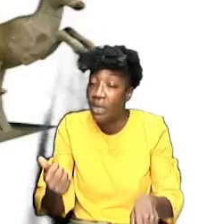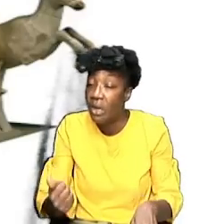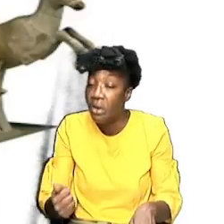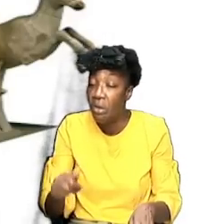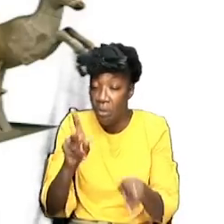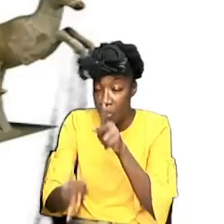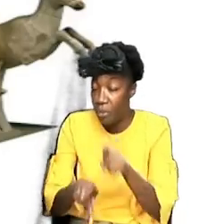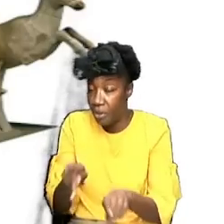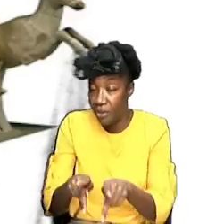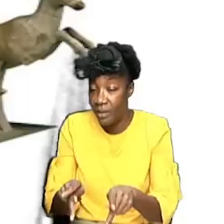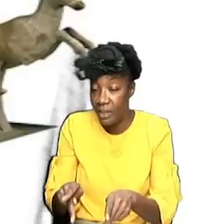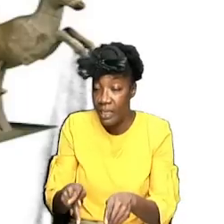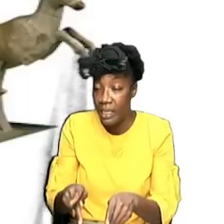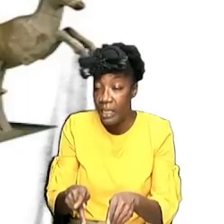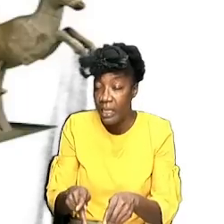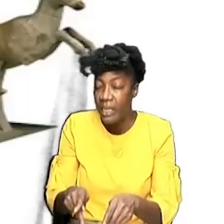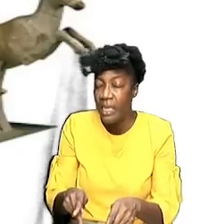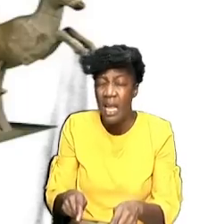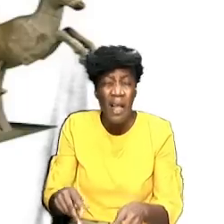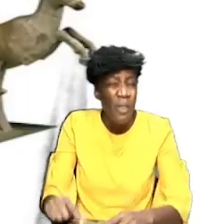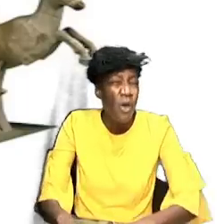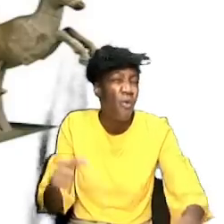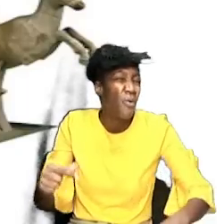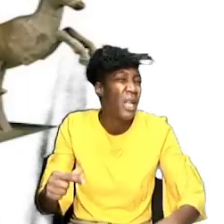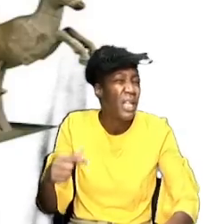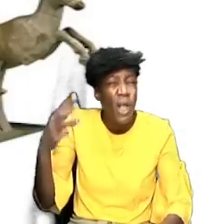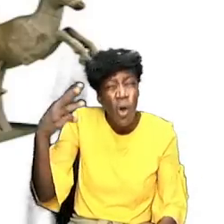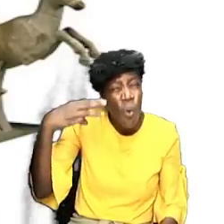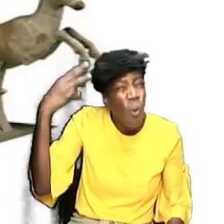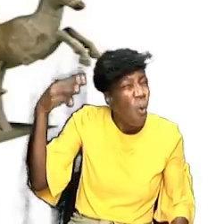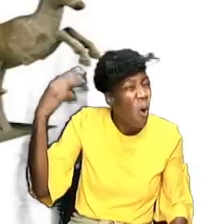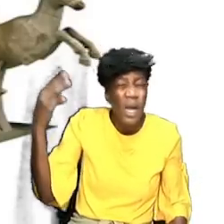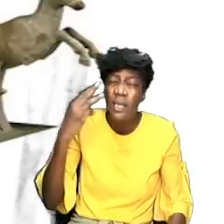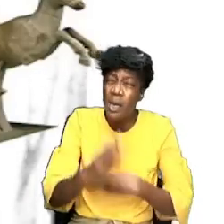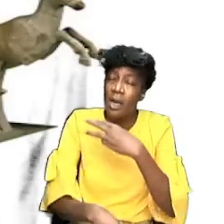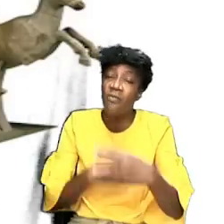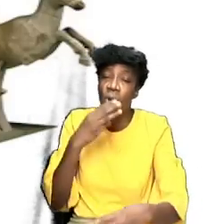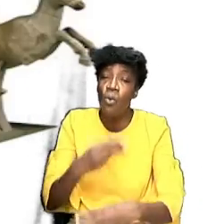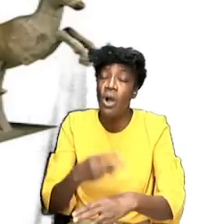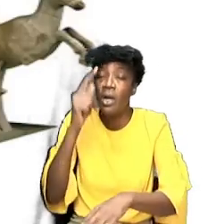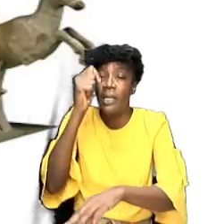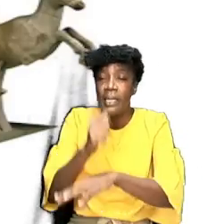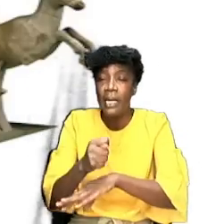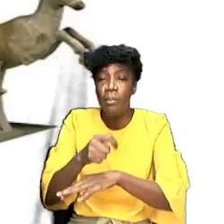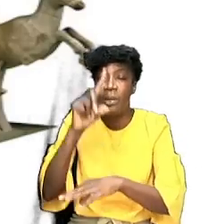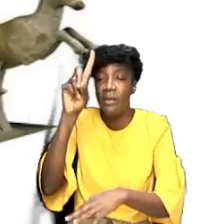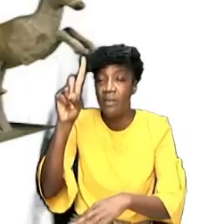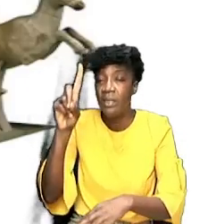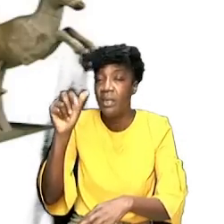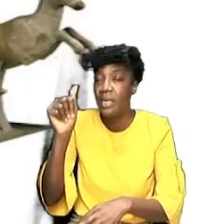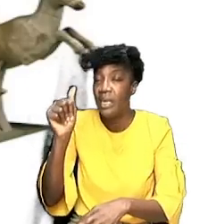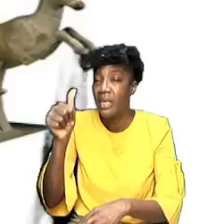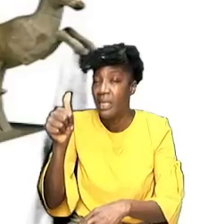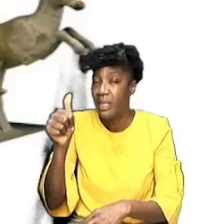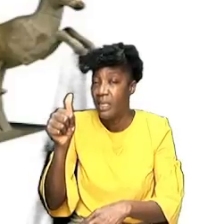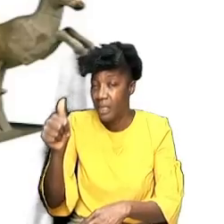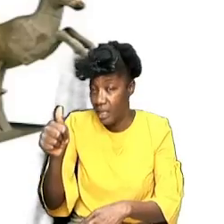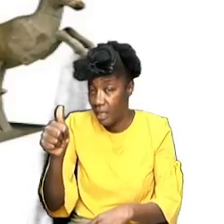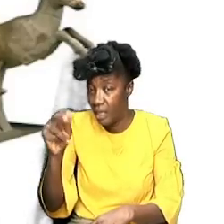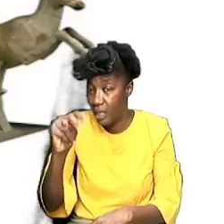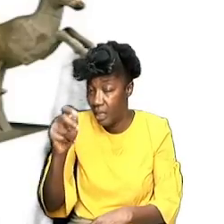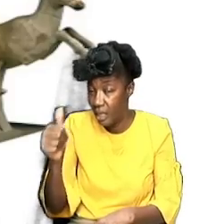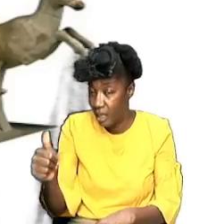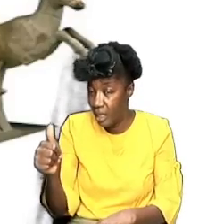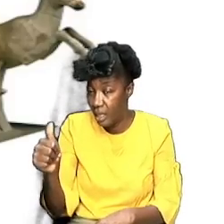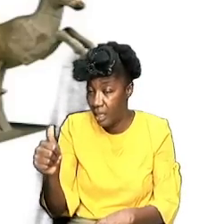famous building, the great wonder of the world, the great temple of Diana that was built in honor of this